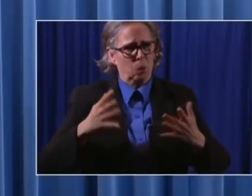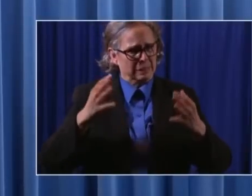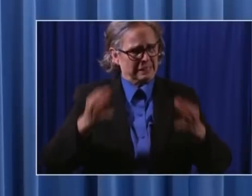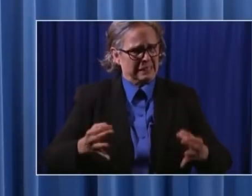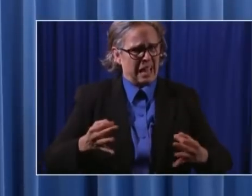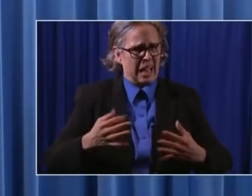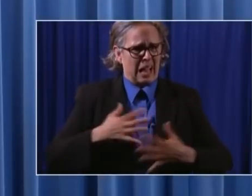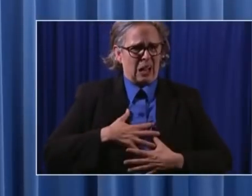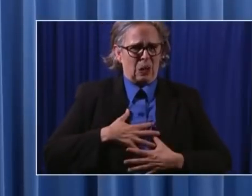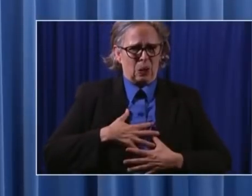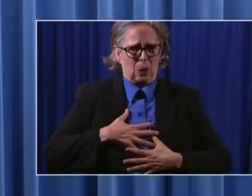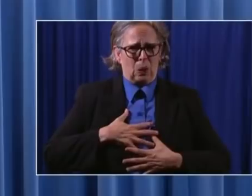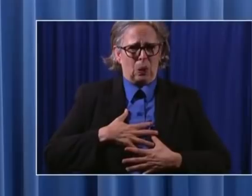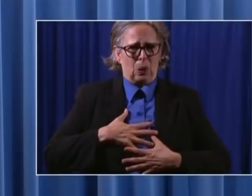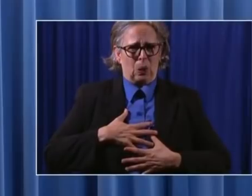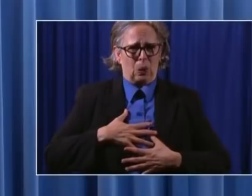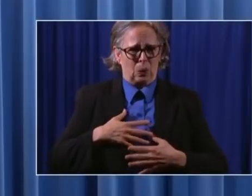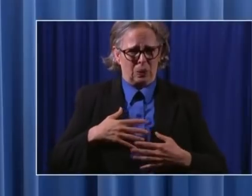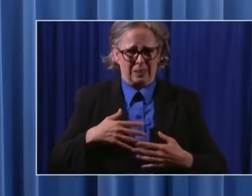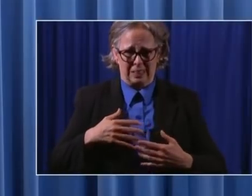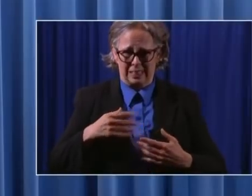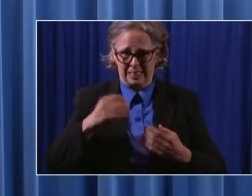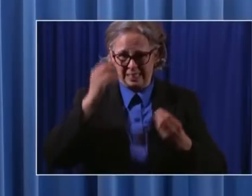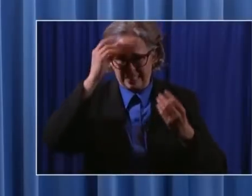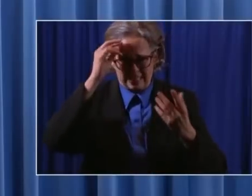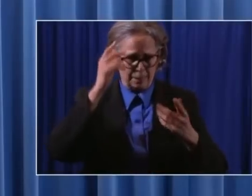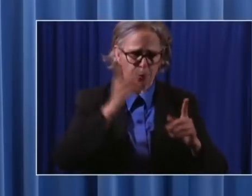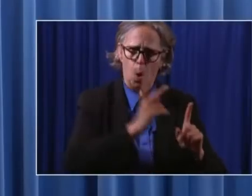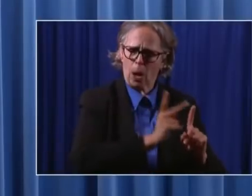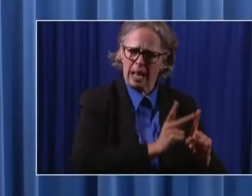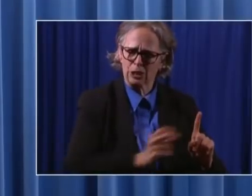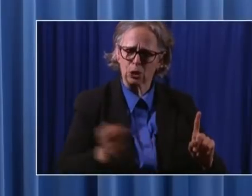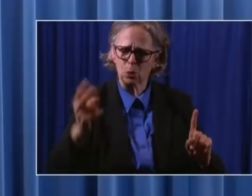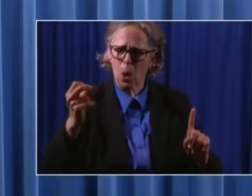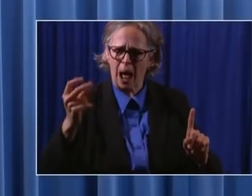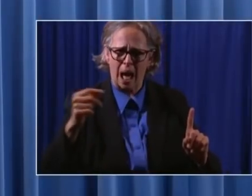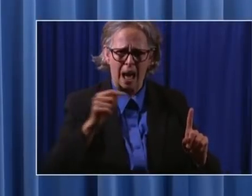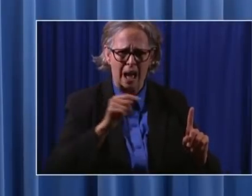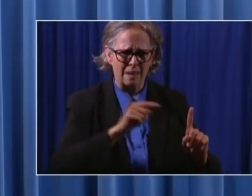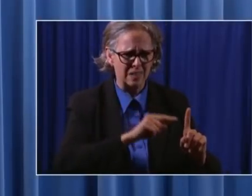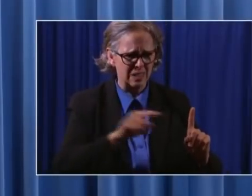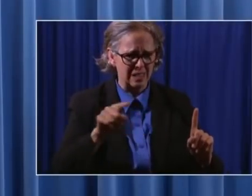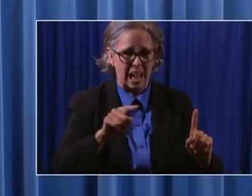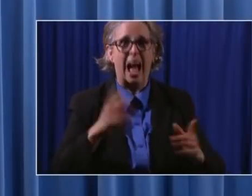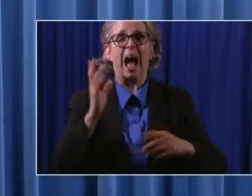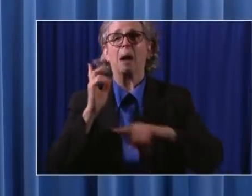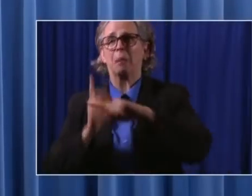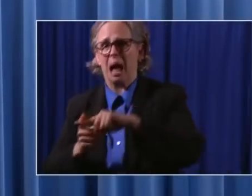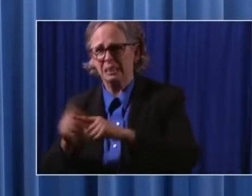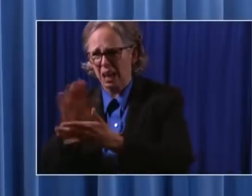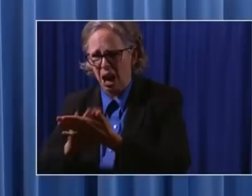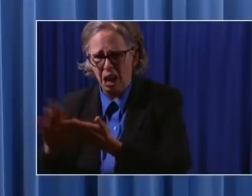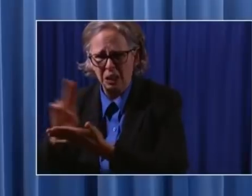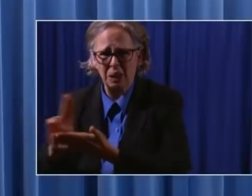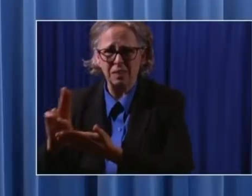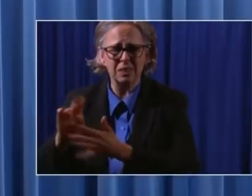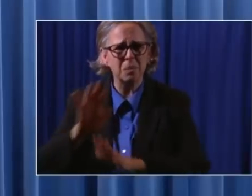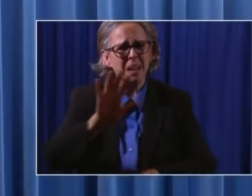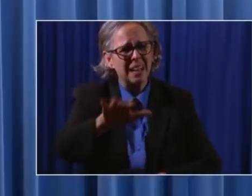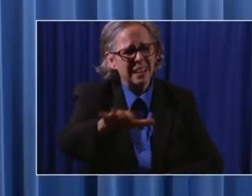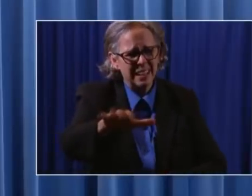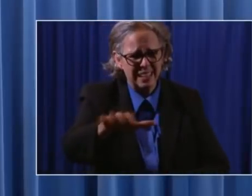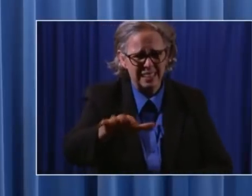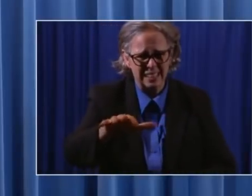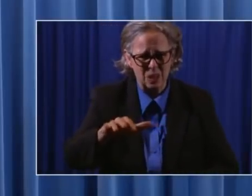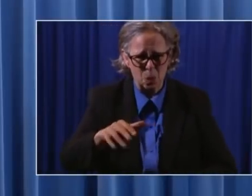K through 12. We're talking about college. We all want kids back in school. What we do today, literally today, tomorrow,